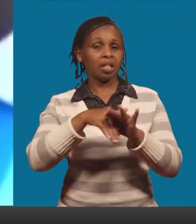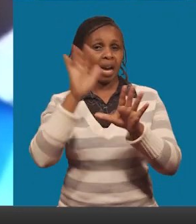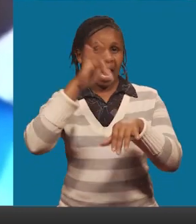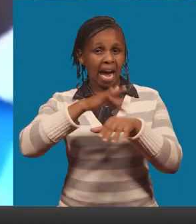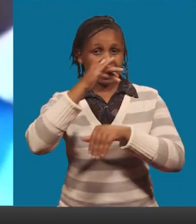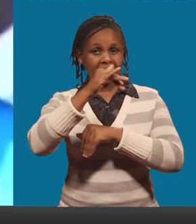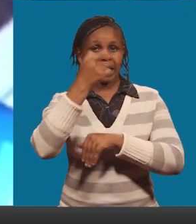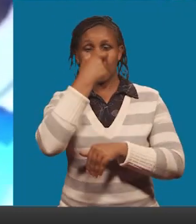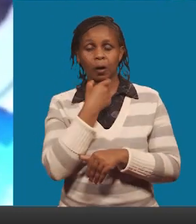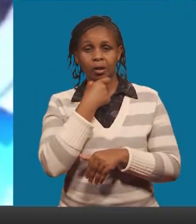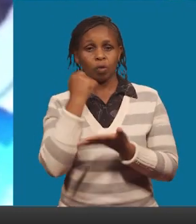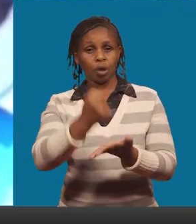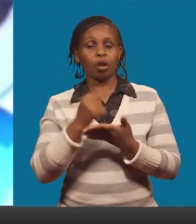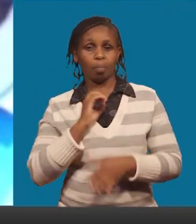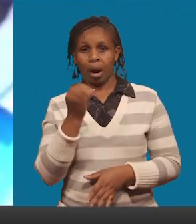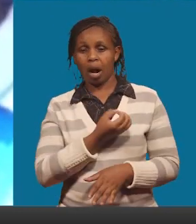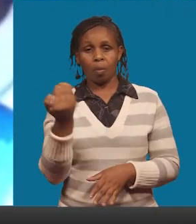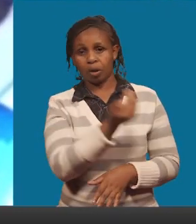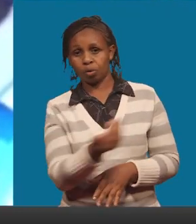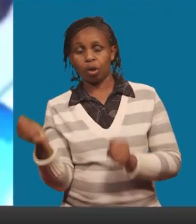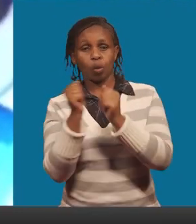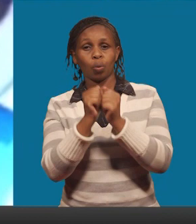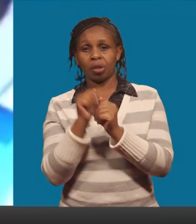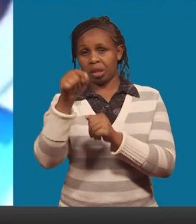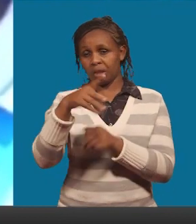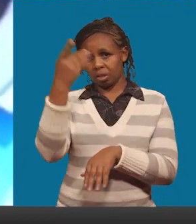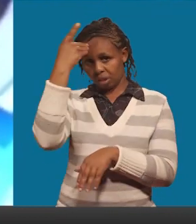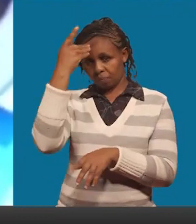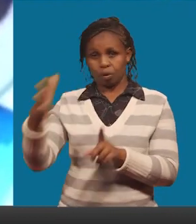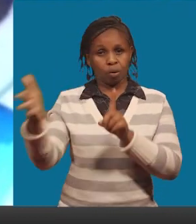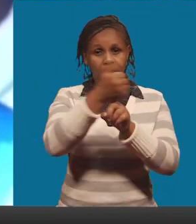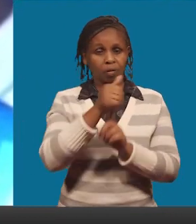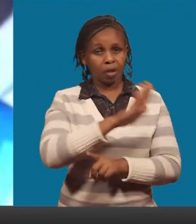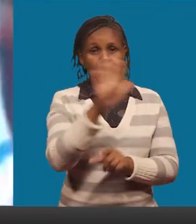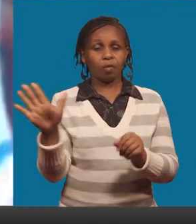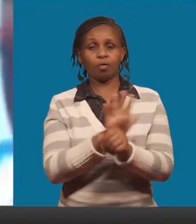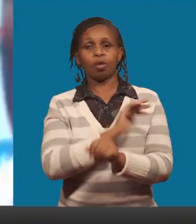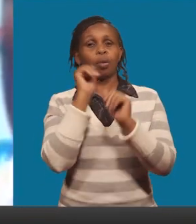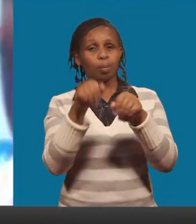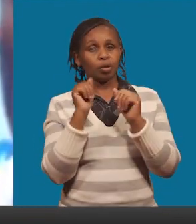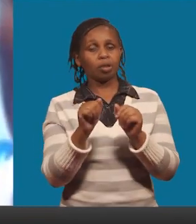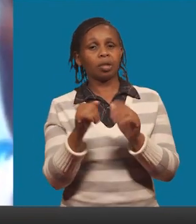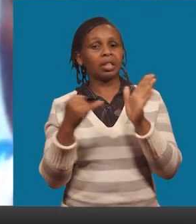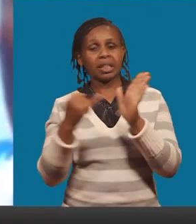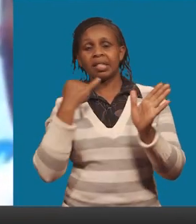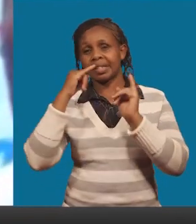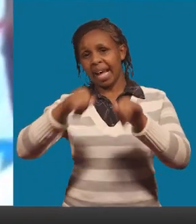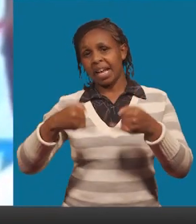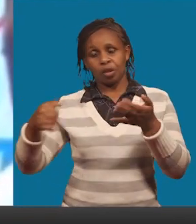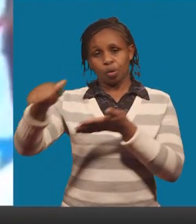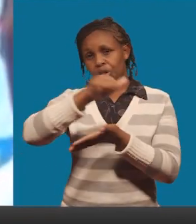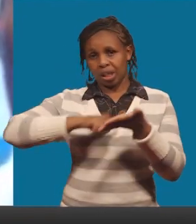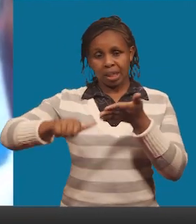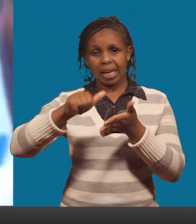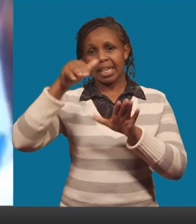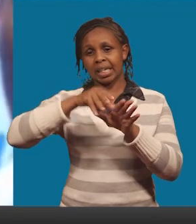early age so that we can help our children with autism to achieve their full potential. It's a new area in the